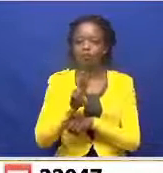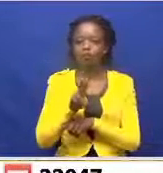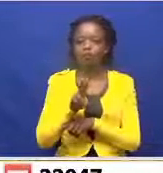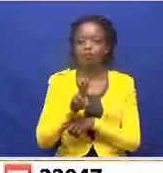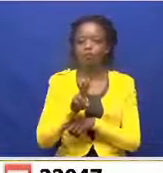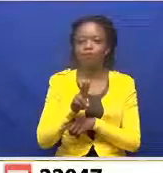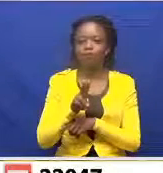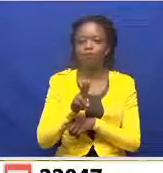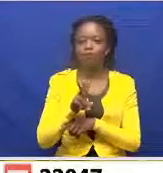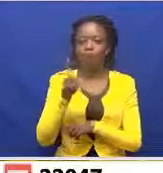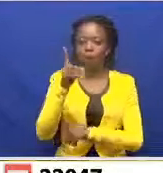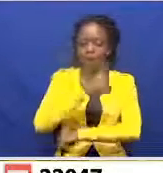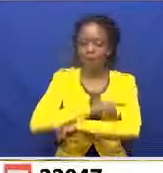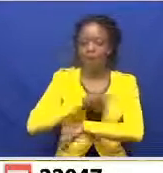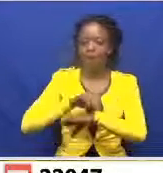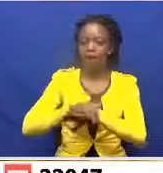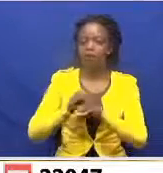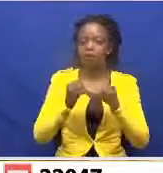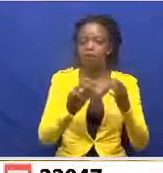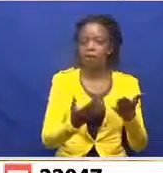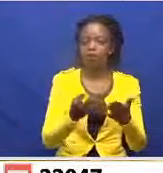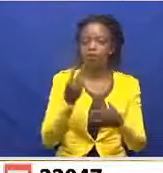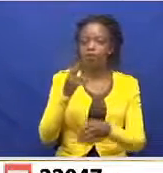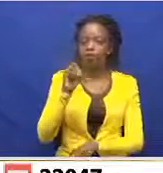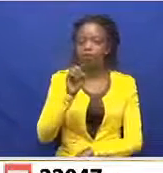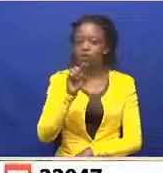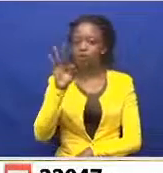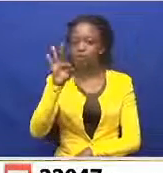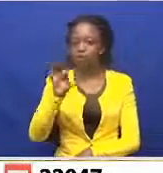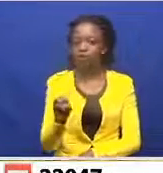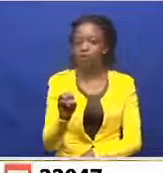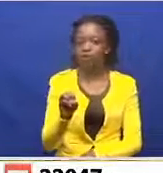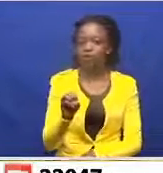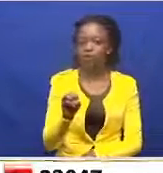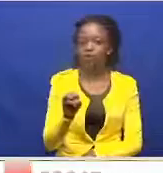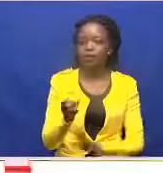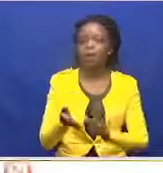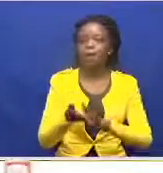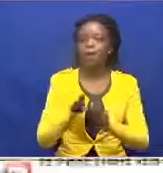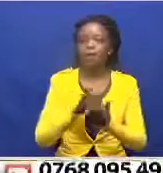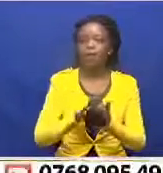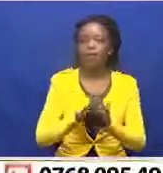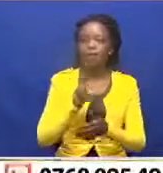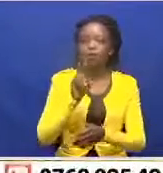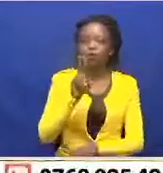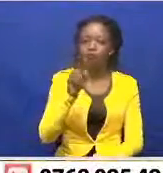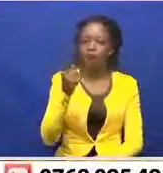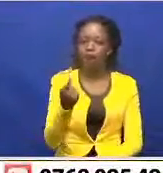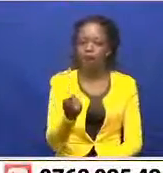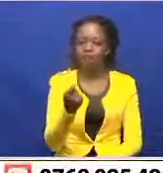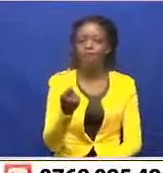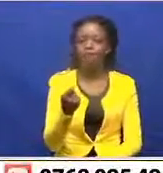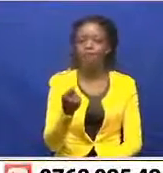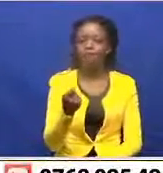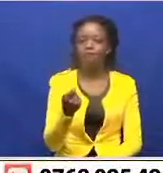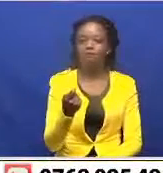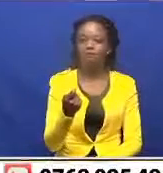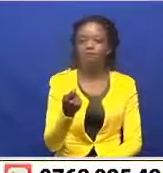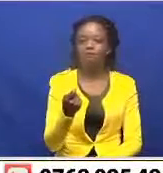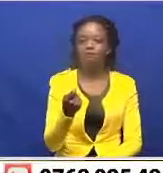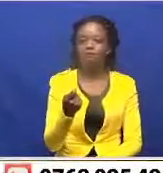So per day we get between 20 to 30 tons of waste, which we then convert into 2 to 2.5 tons of end product.